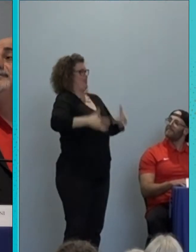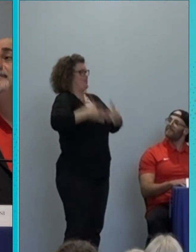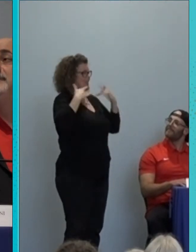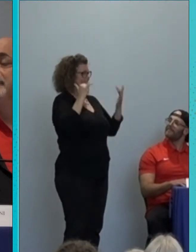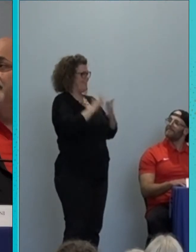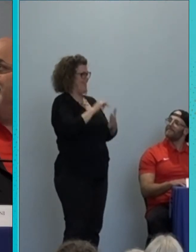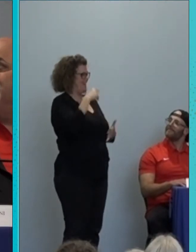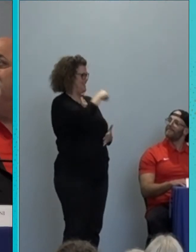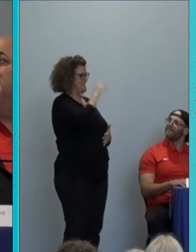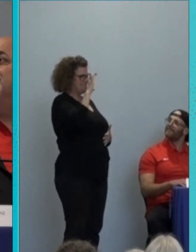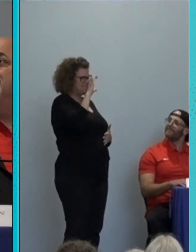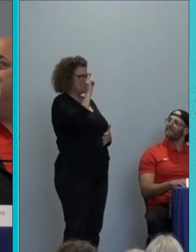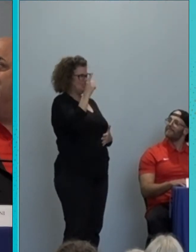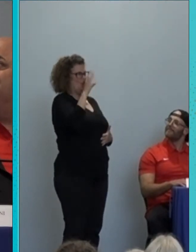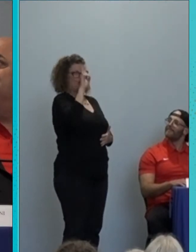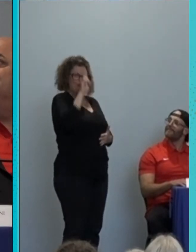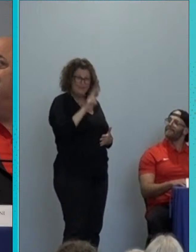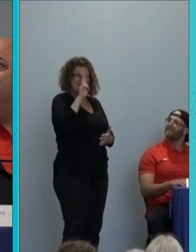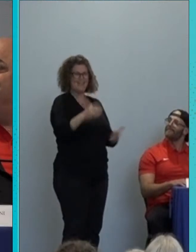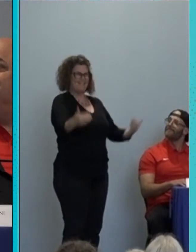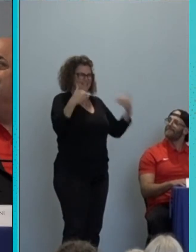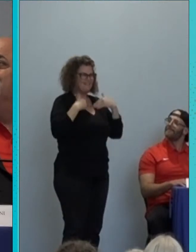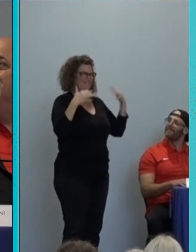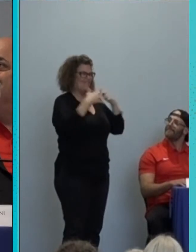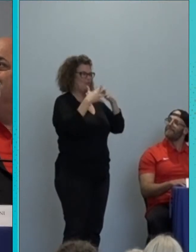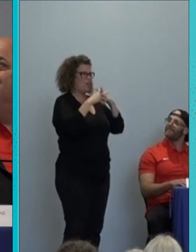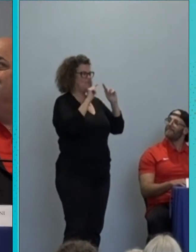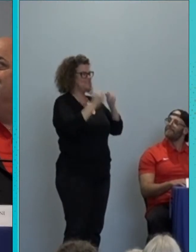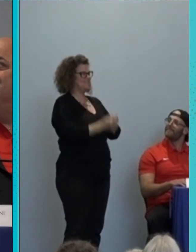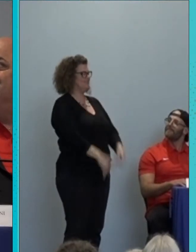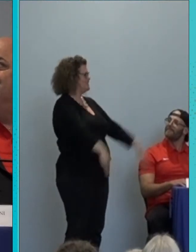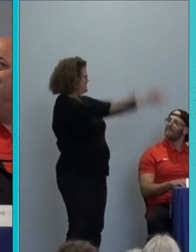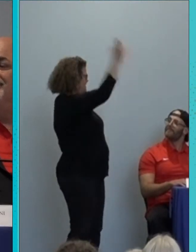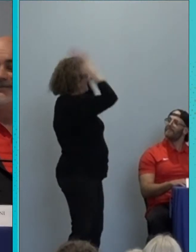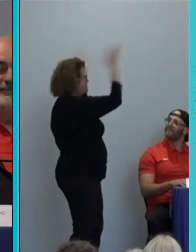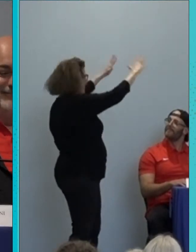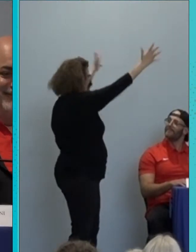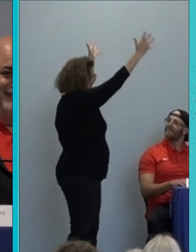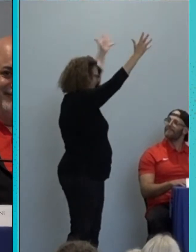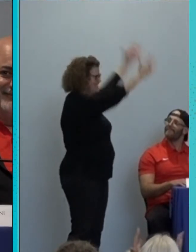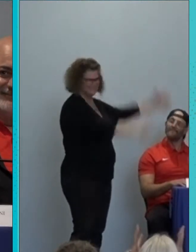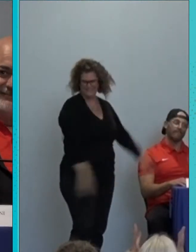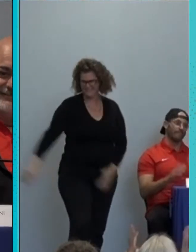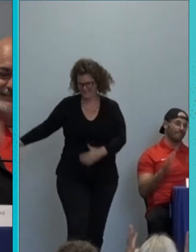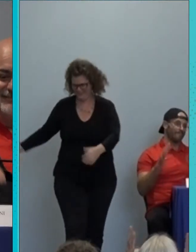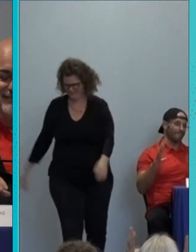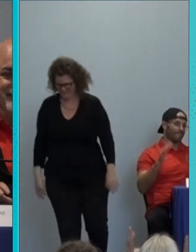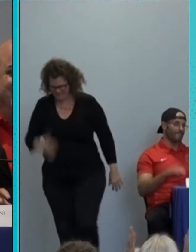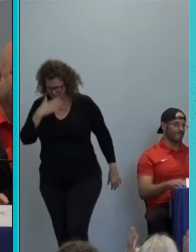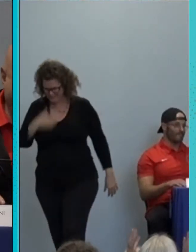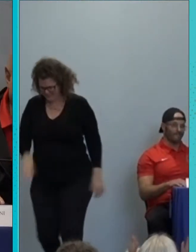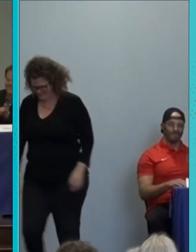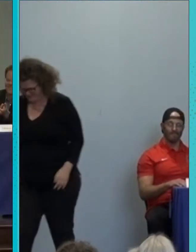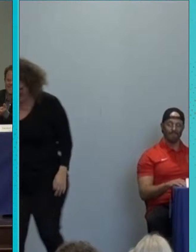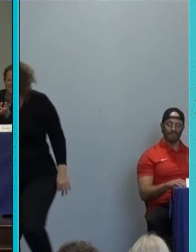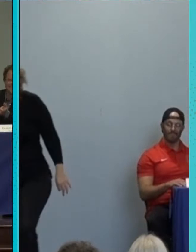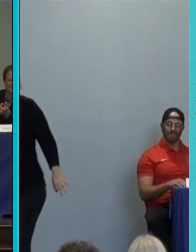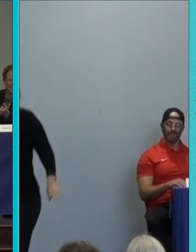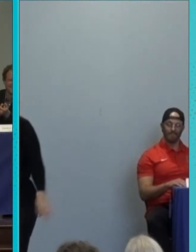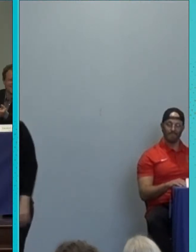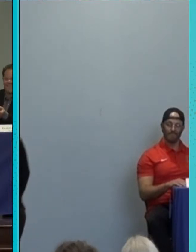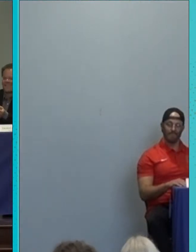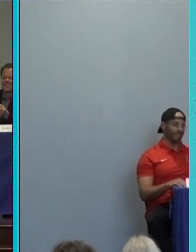at Gallaudet, and I'm thrilled that California School for the Deaf Riverside, CSDR, has this team. So thank